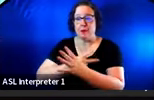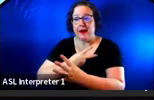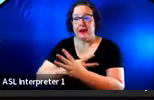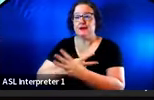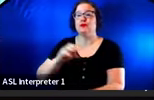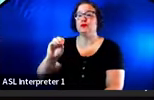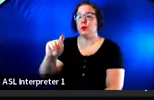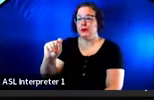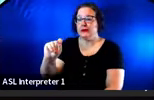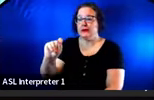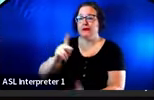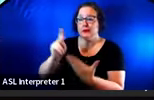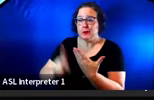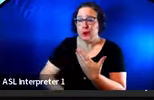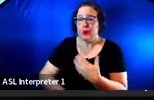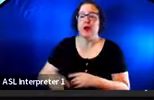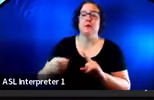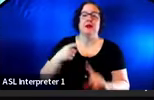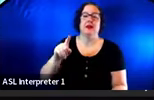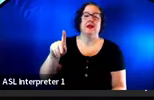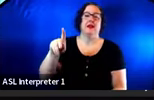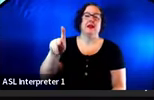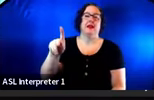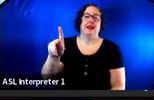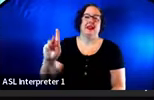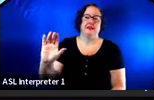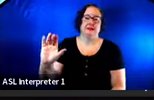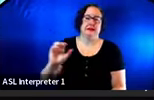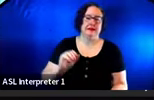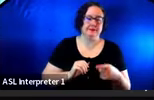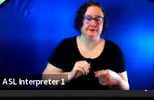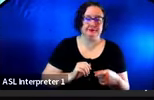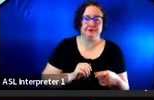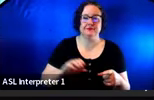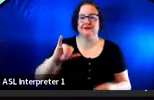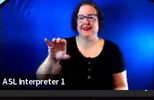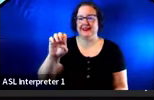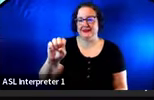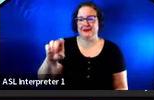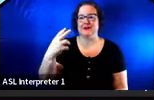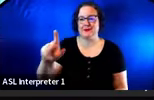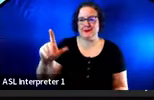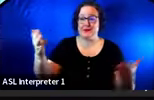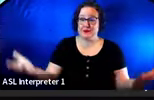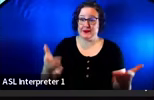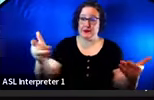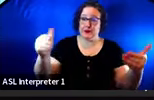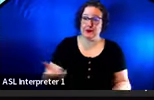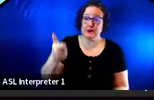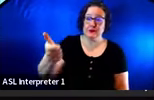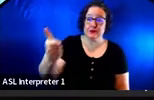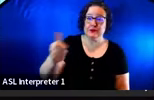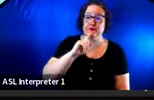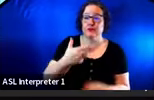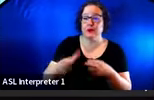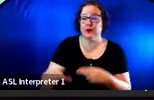program. I'm based out in Kansas City. Jesse Hall, who's also on this call. Do you want to introduce yourself real quick, Jesse? That's